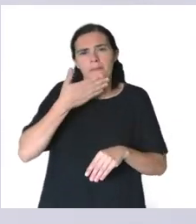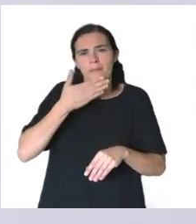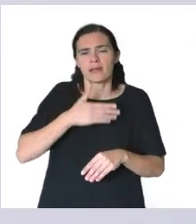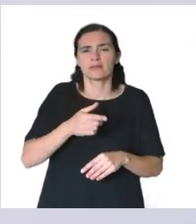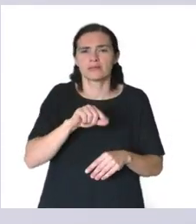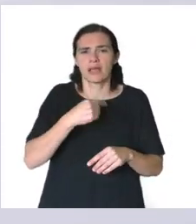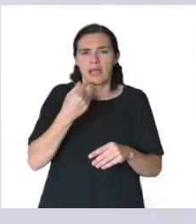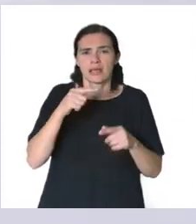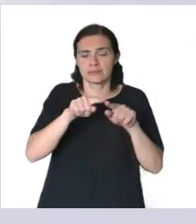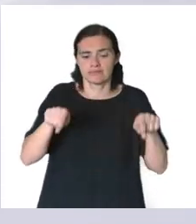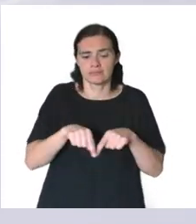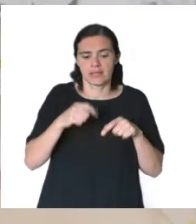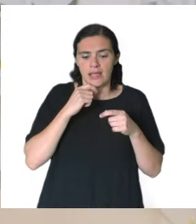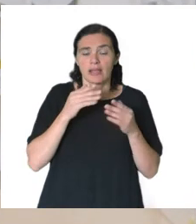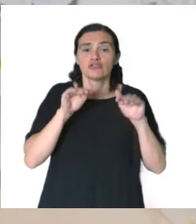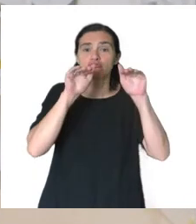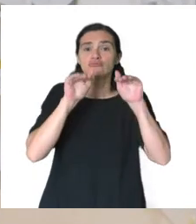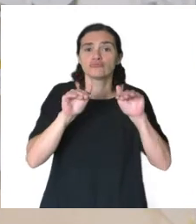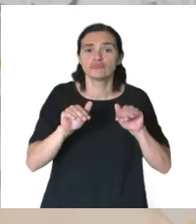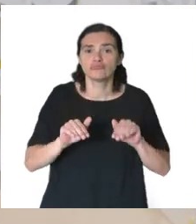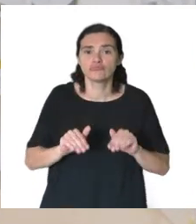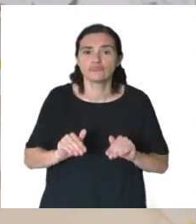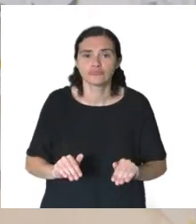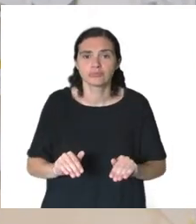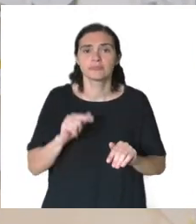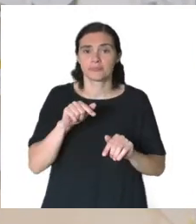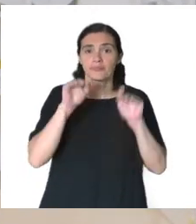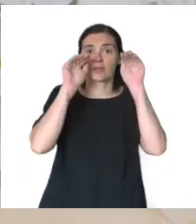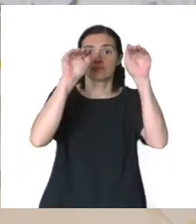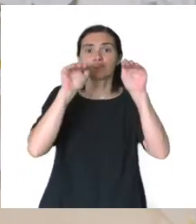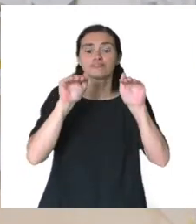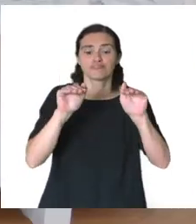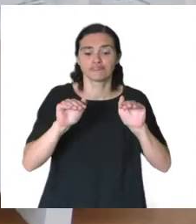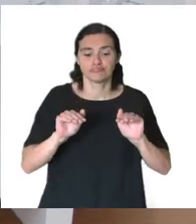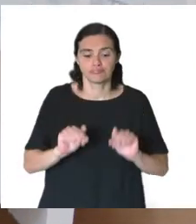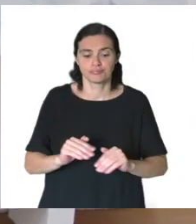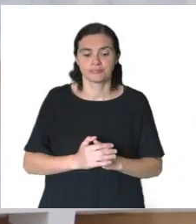in a room surrounded by shelves, on which in